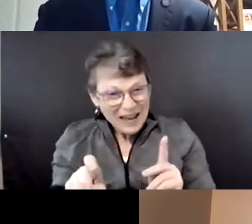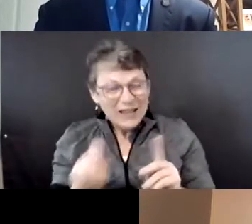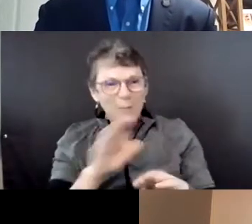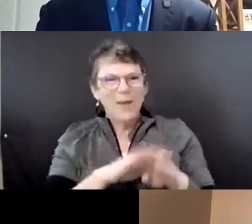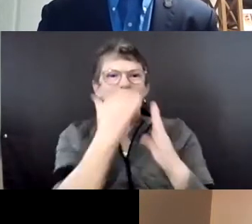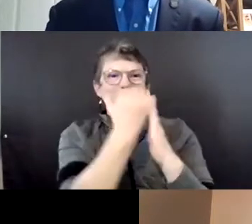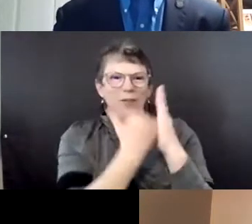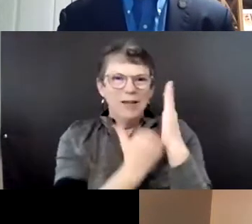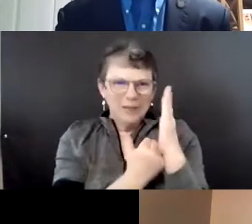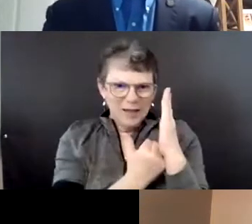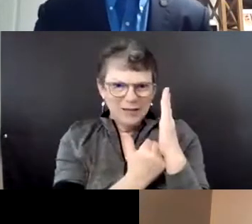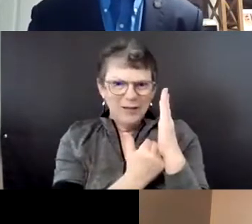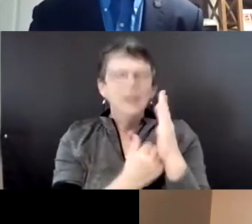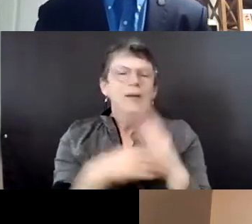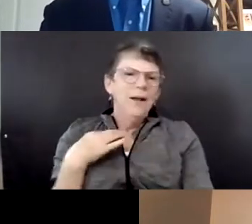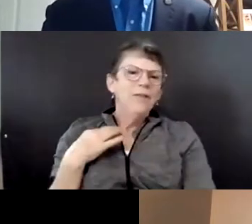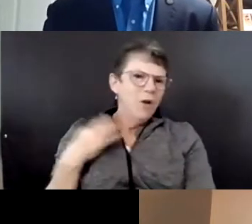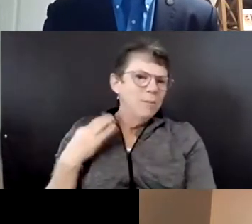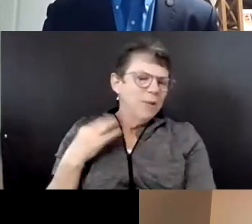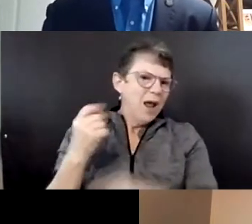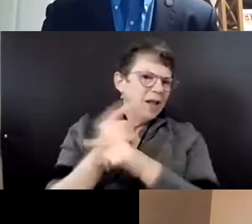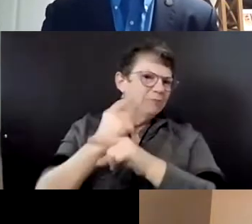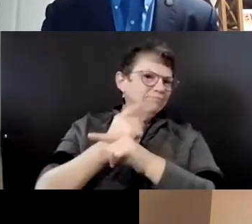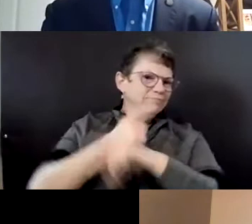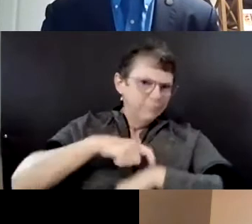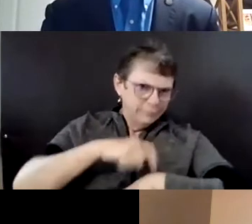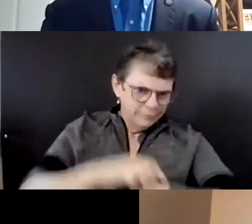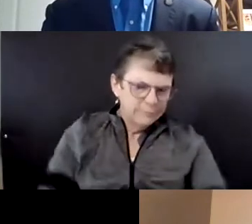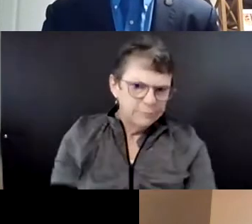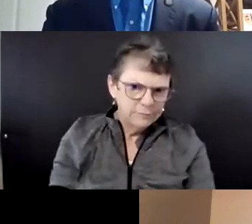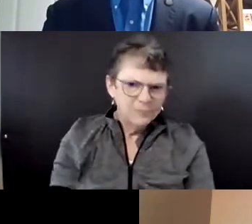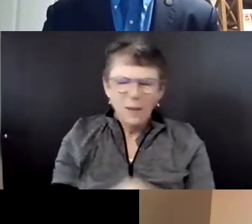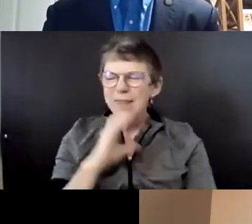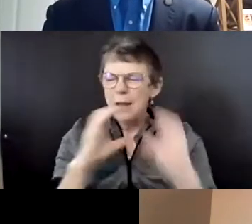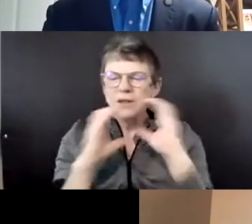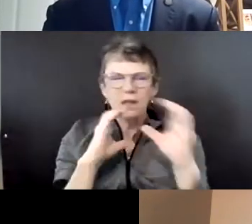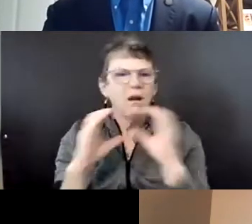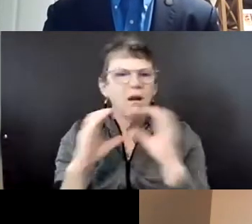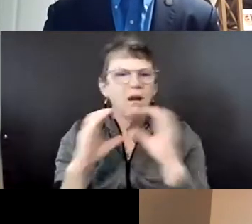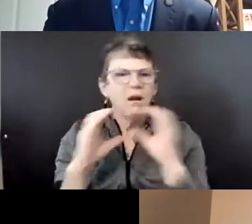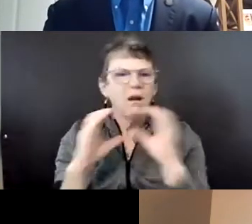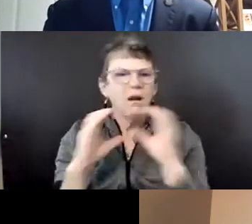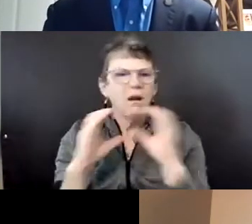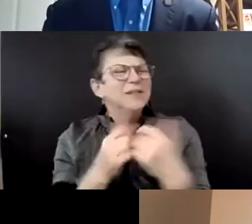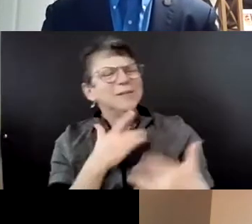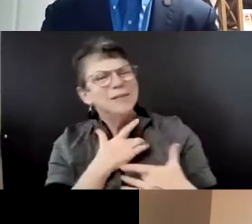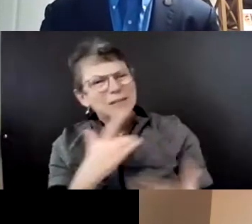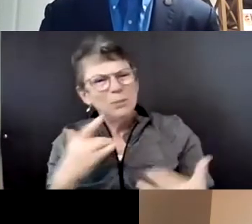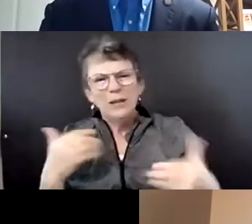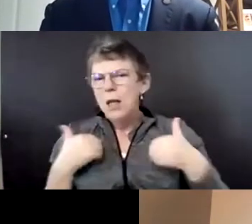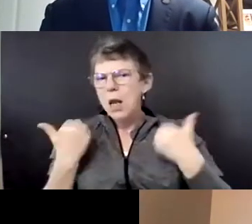a conversation that I've had with like younger individuals that know that they're going to need this as they get older,